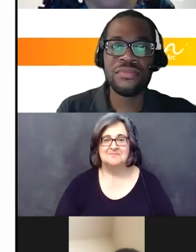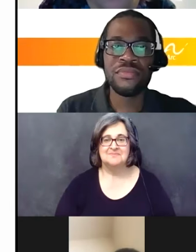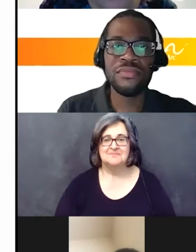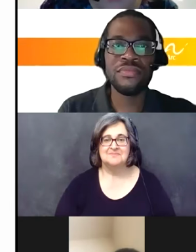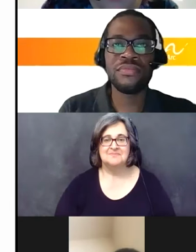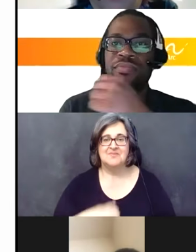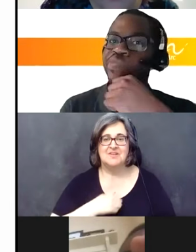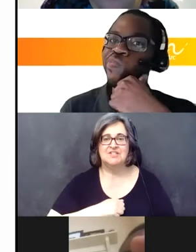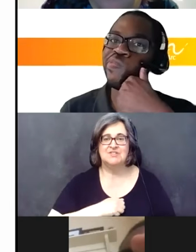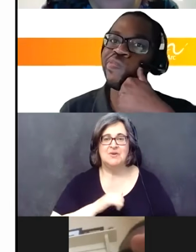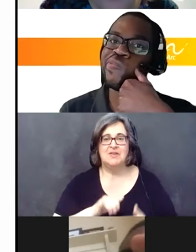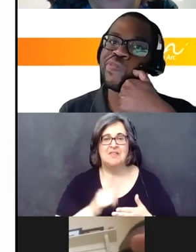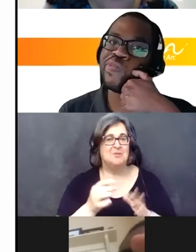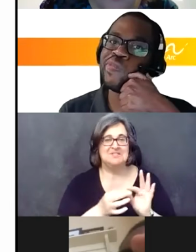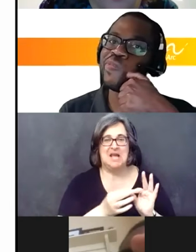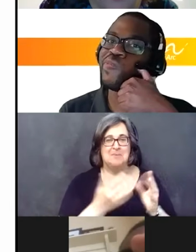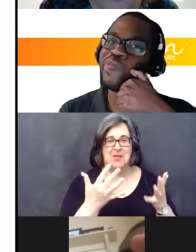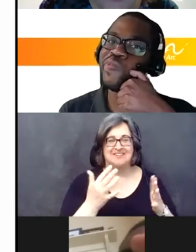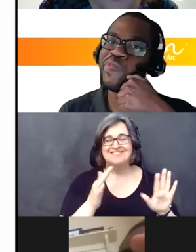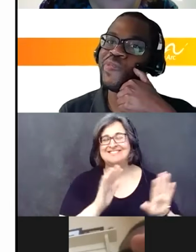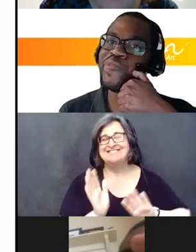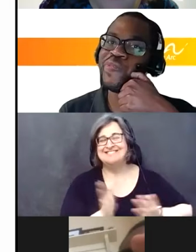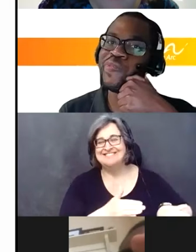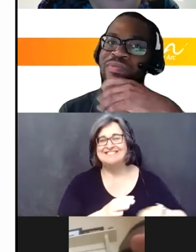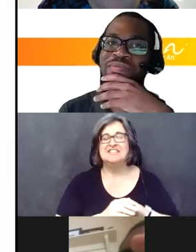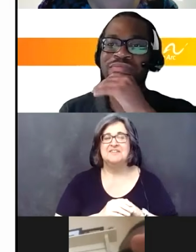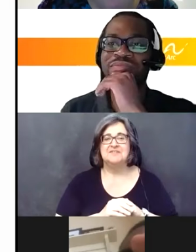Oh, sorry, that one was a comment, so I'm just gonna move a little bit here.